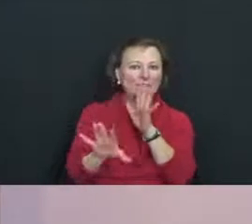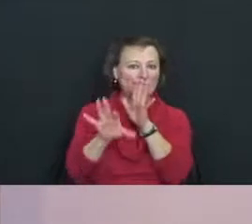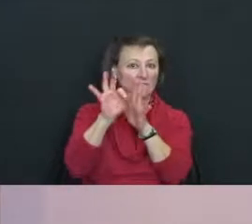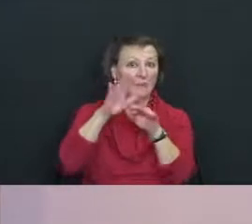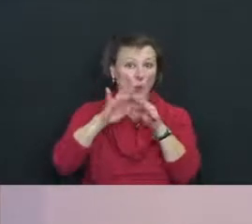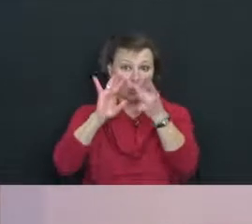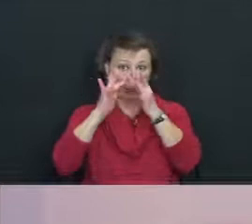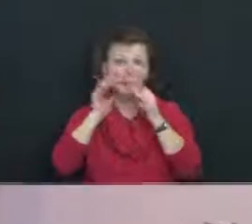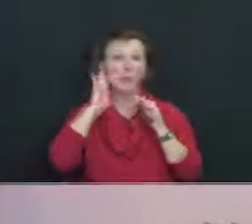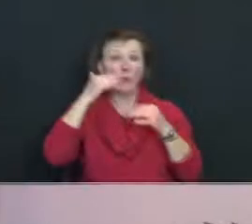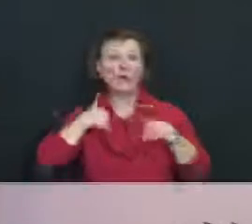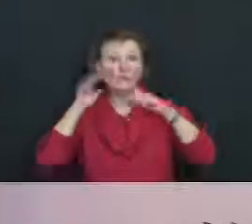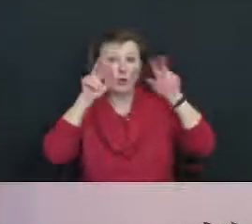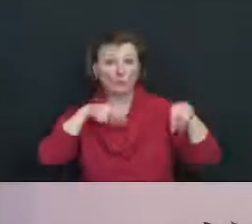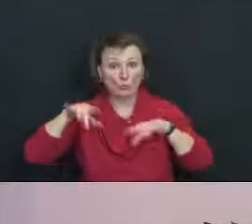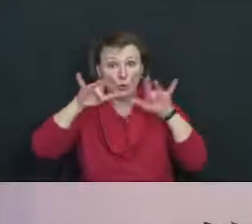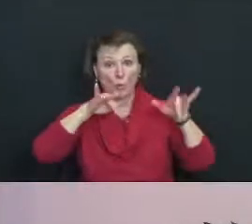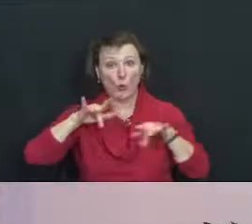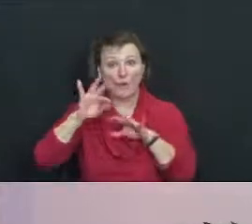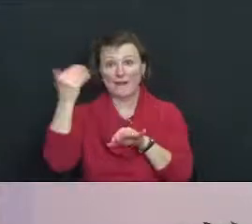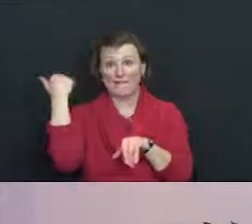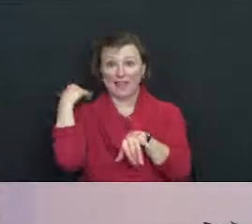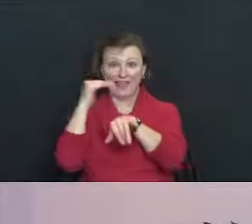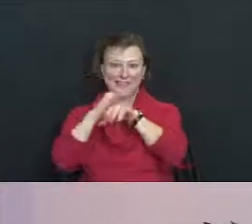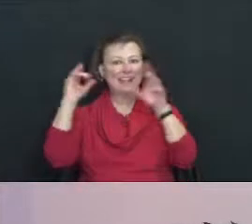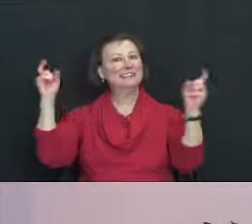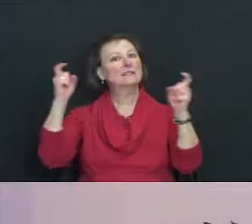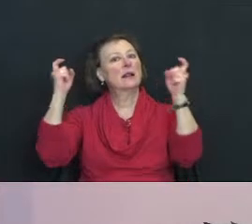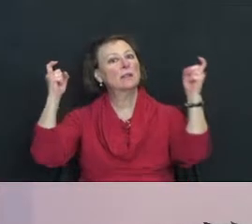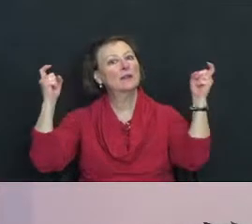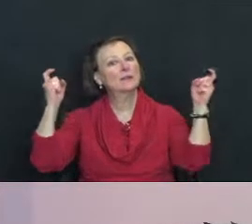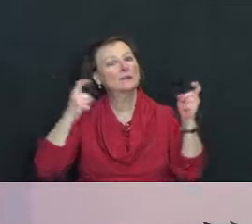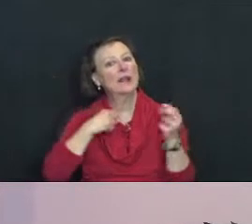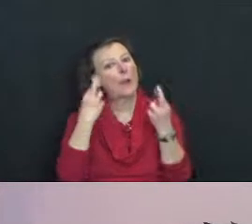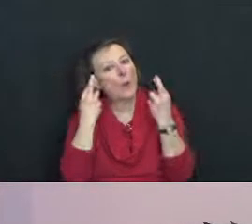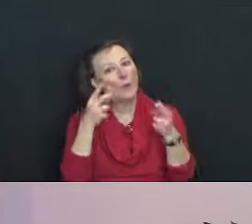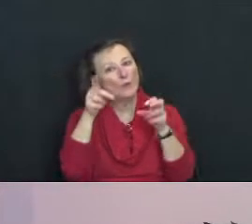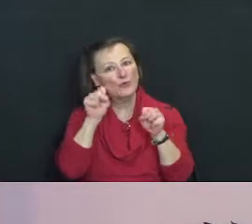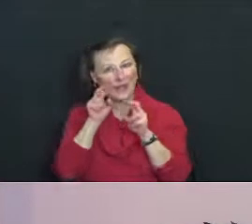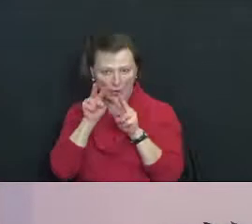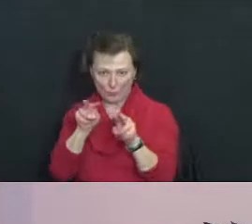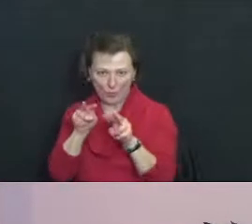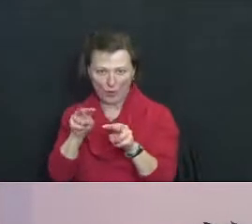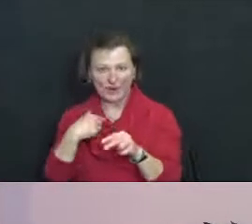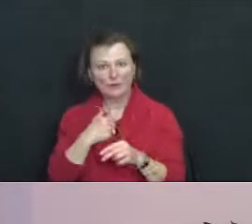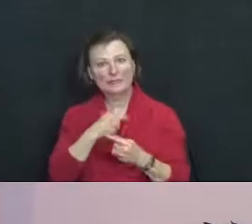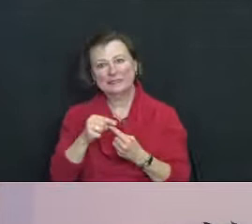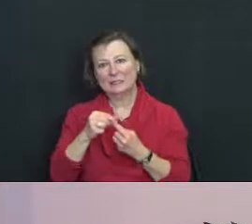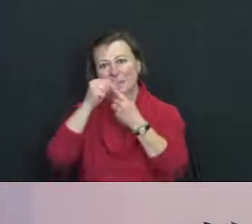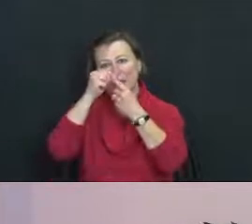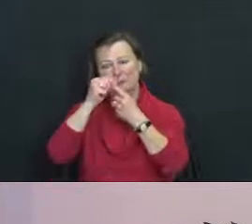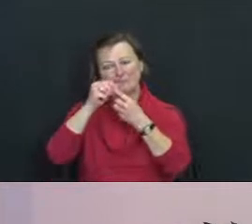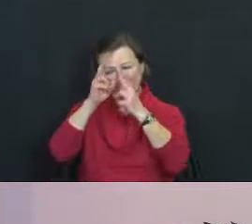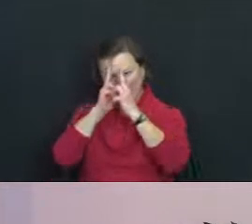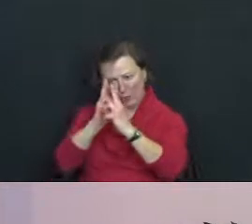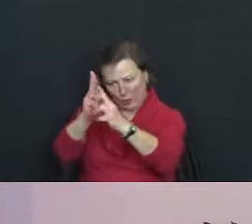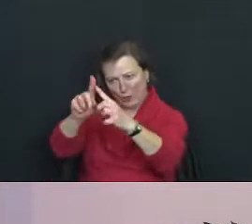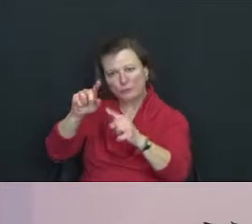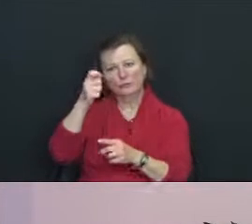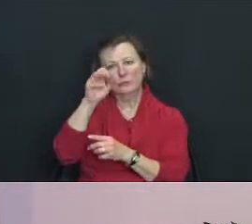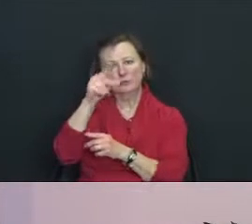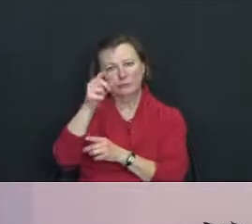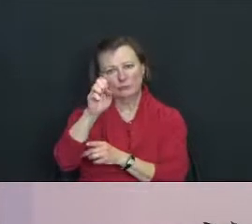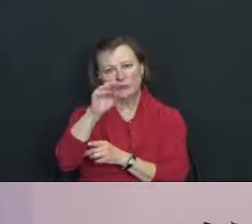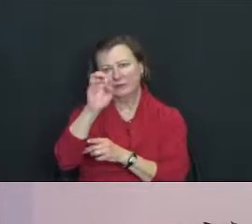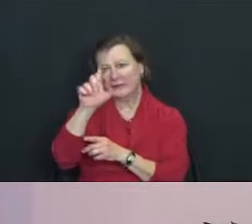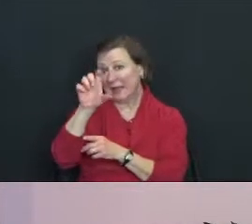have a recording of last night's celebration. I really hope you'll watch it. We did a special tribute to George and Elsa Struble. We had